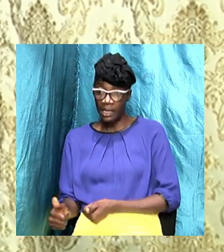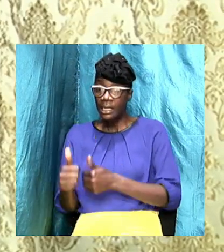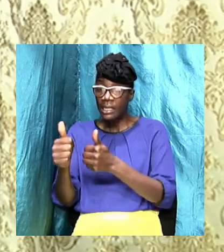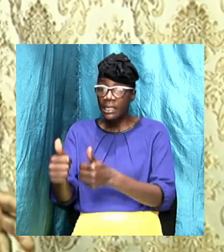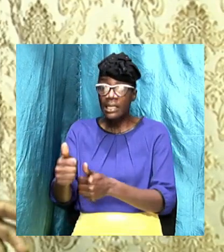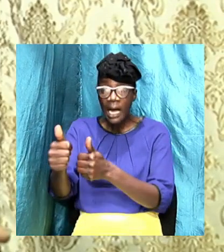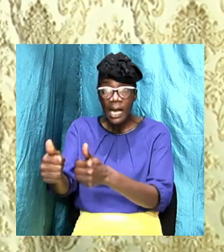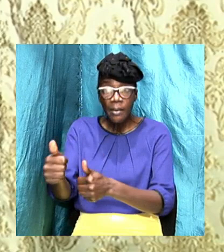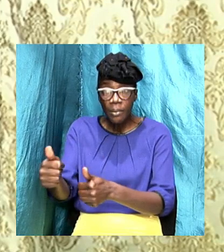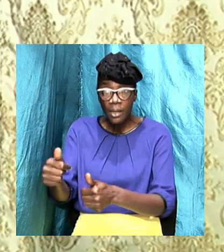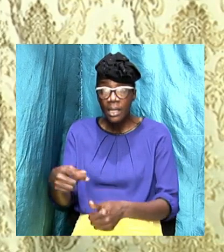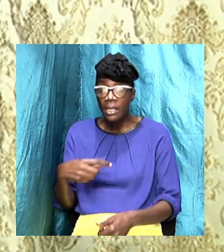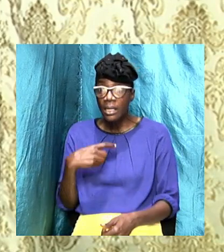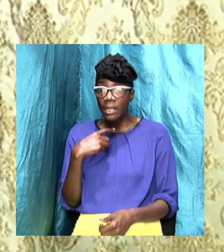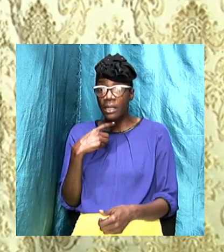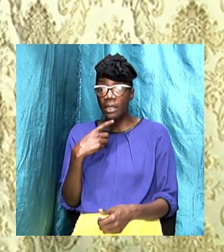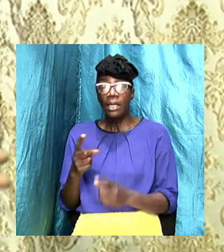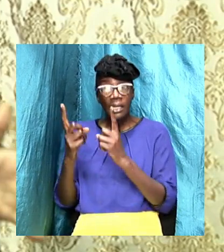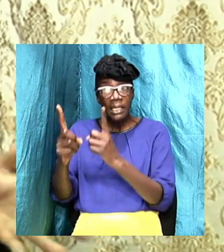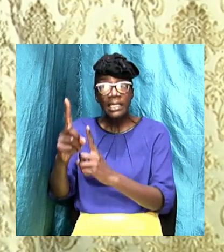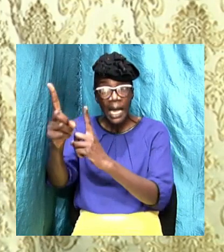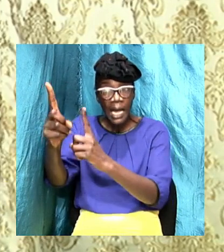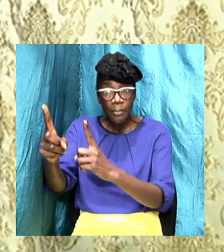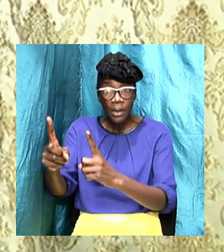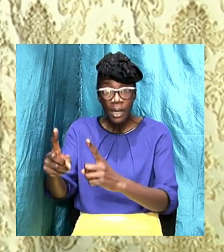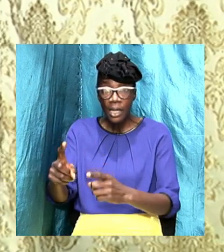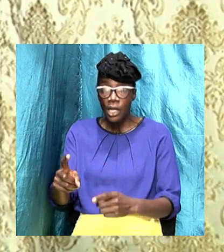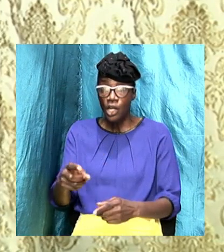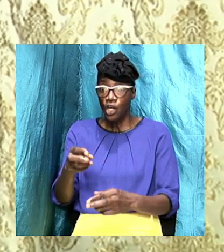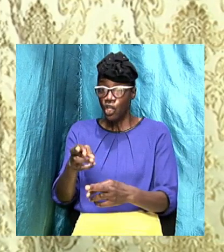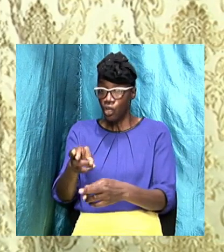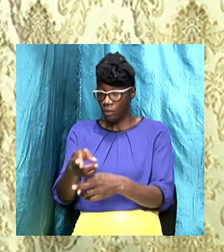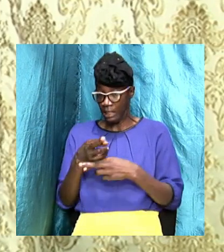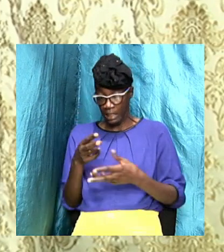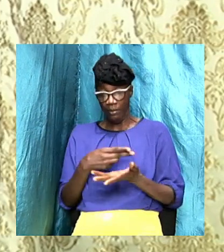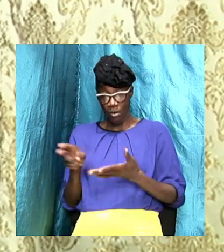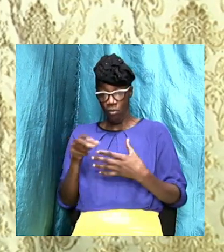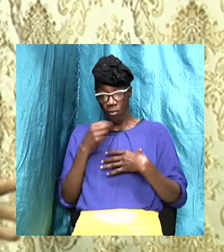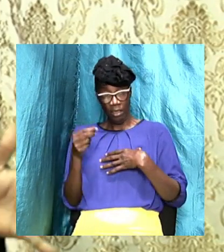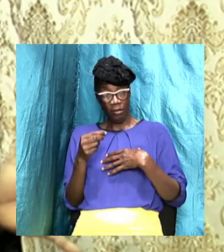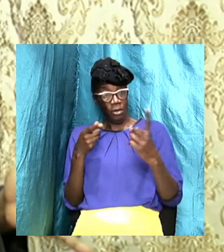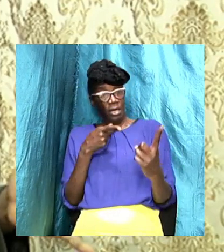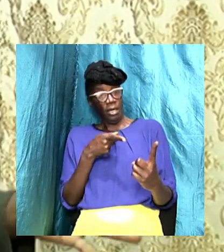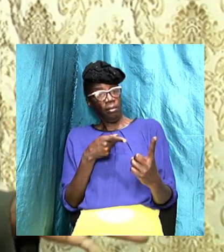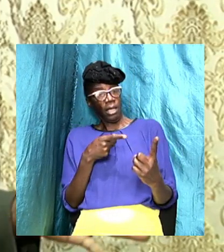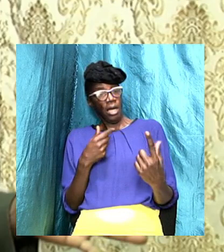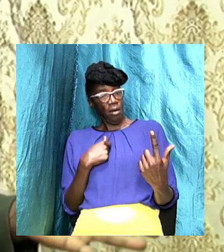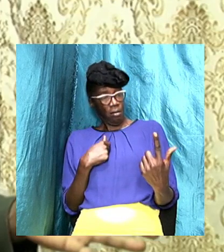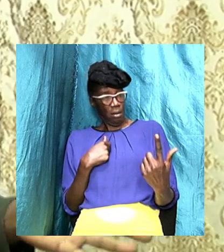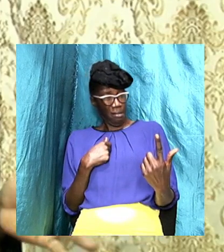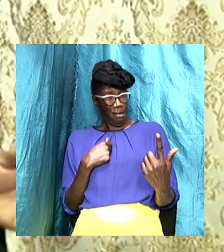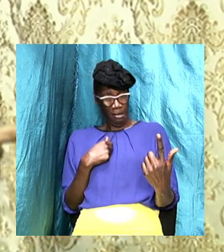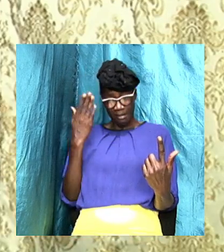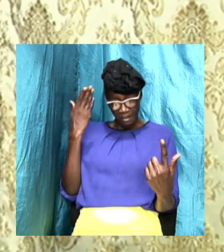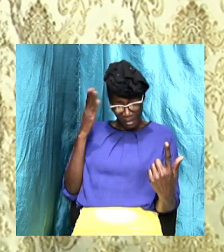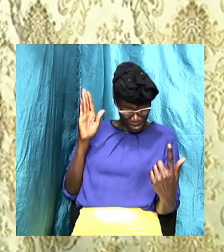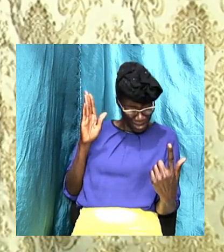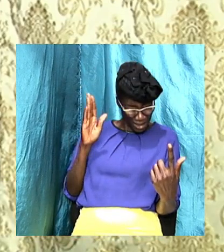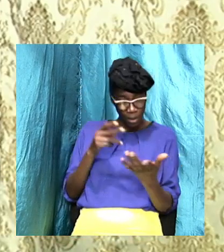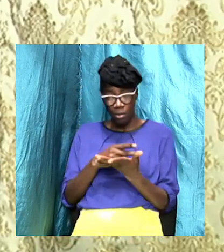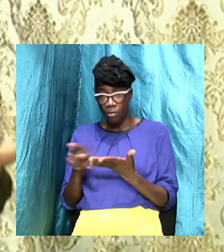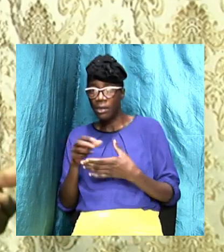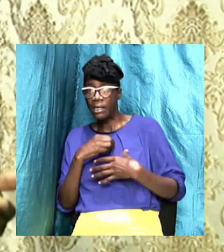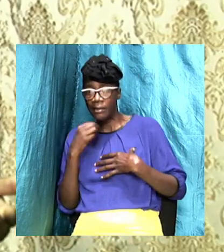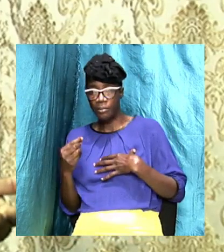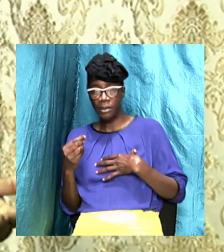well, if you save and you receive the Holy Ghost. And they said, which we haven't even heard of Holy Spirit. And he said, well, if